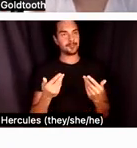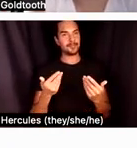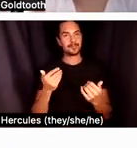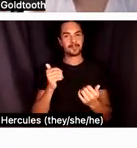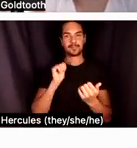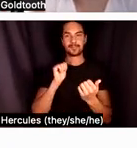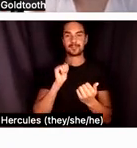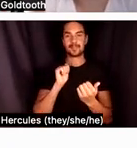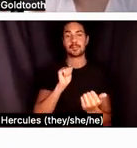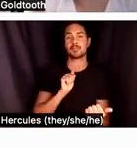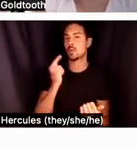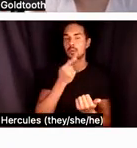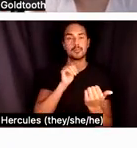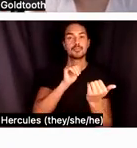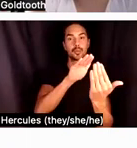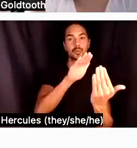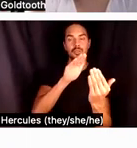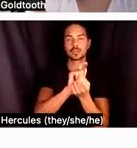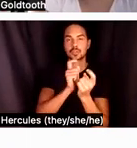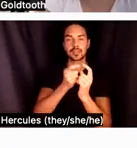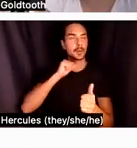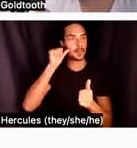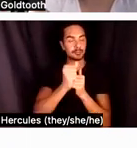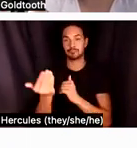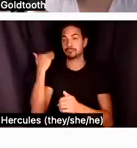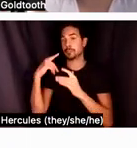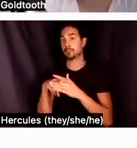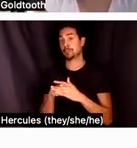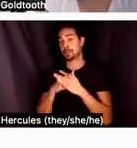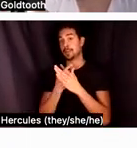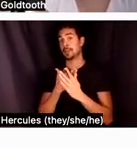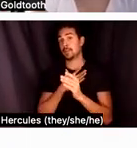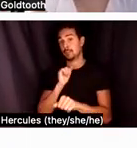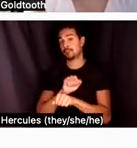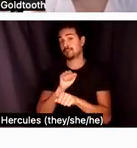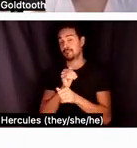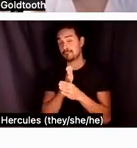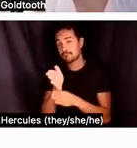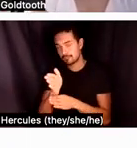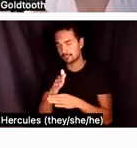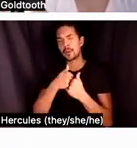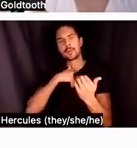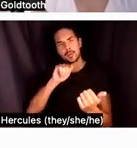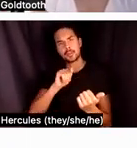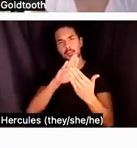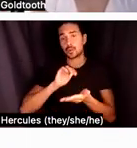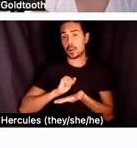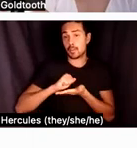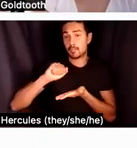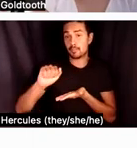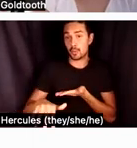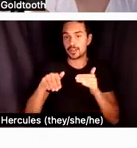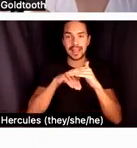Approaches change all the time. Like, I remember at the beginning of my career, our approach to abortion access was like